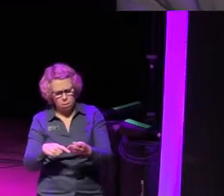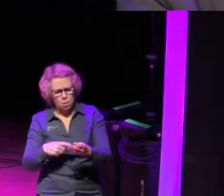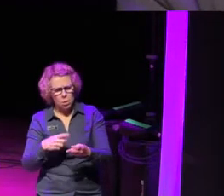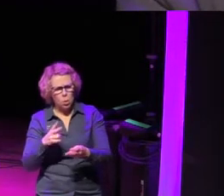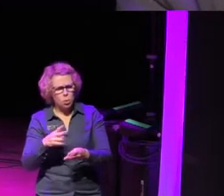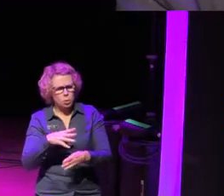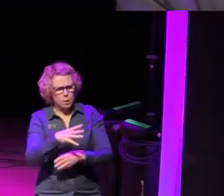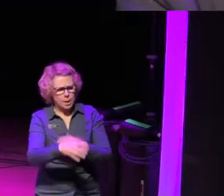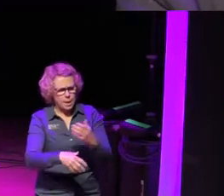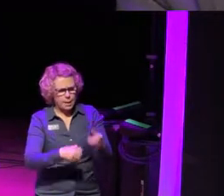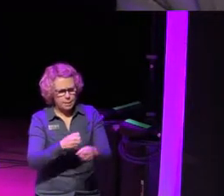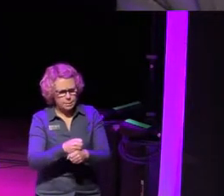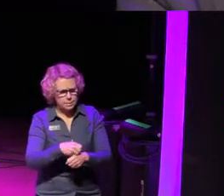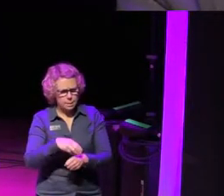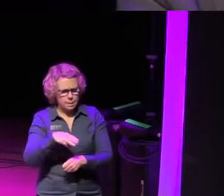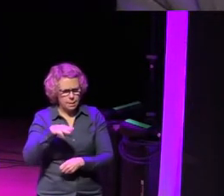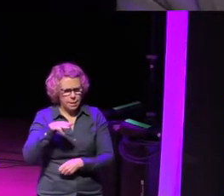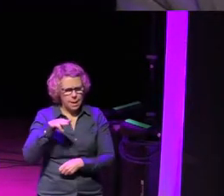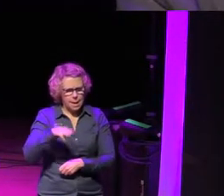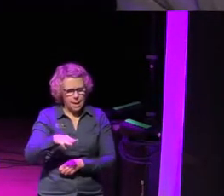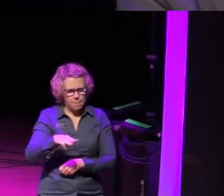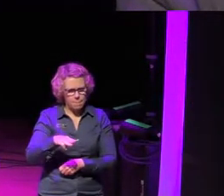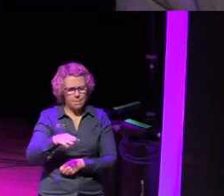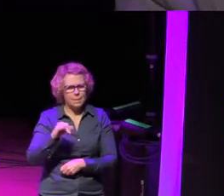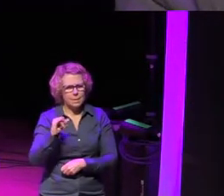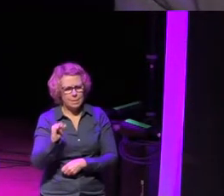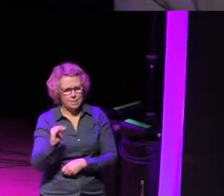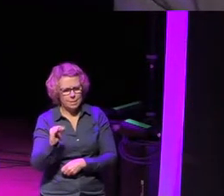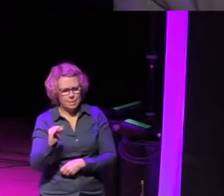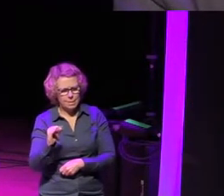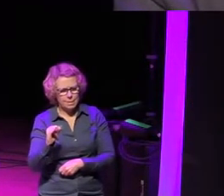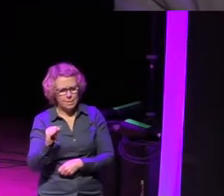British MI6, and